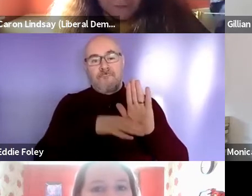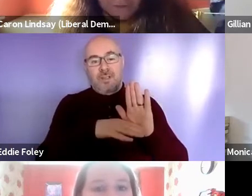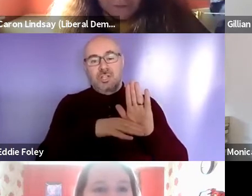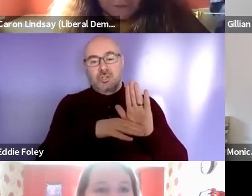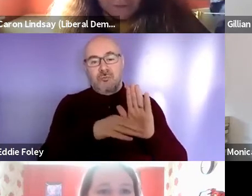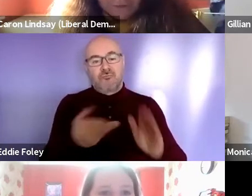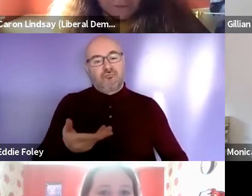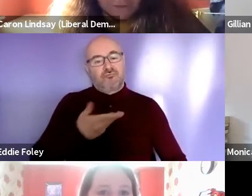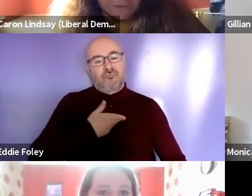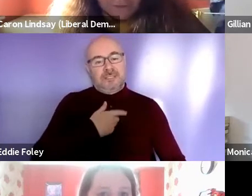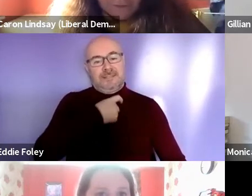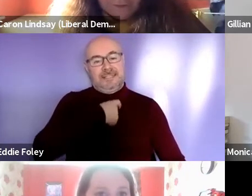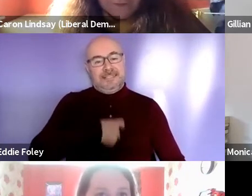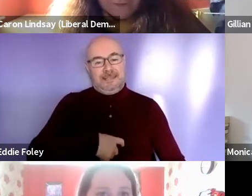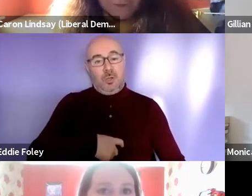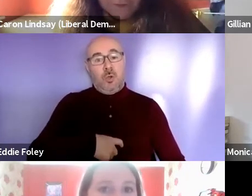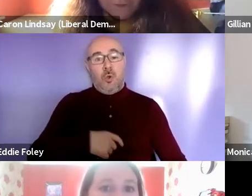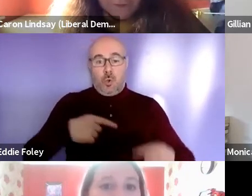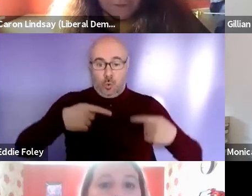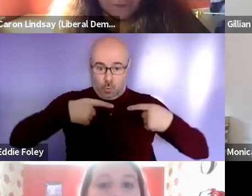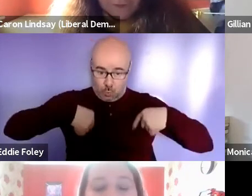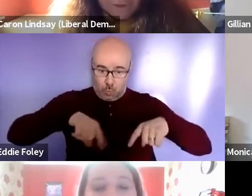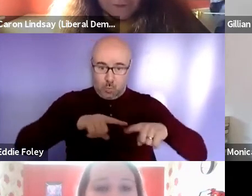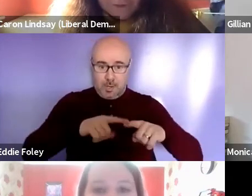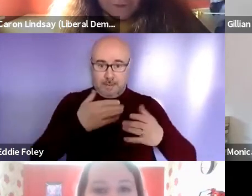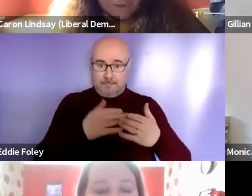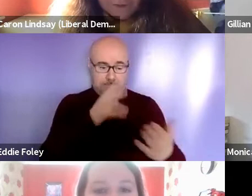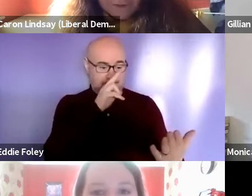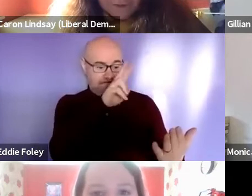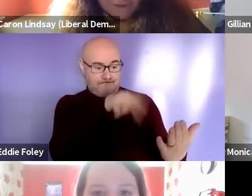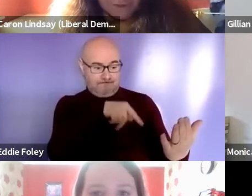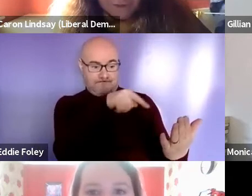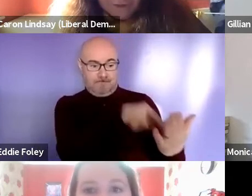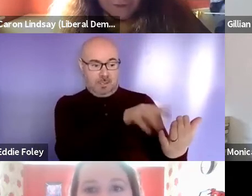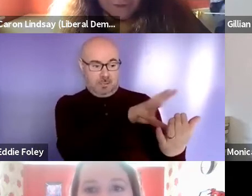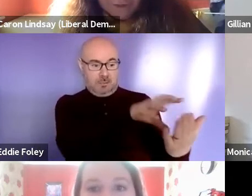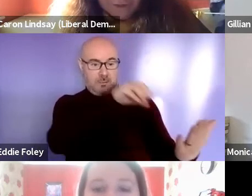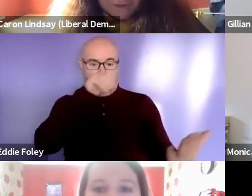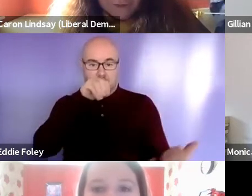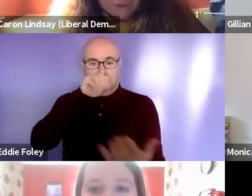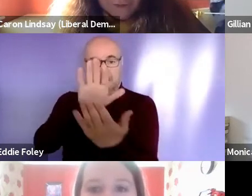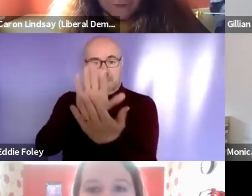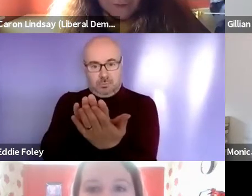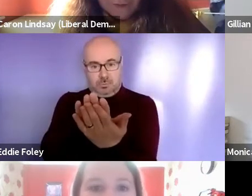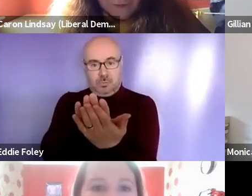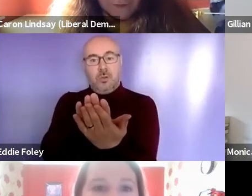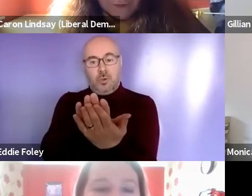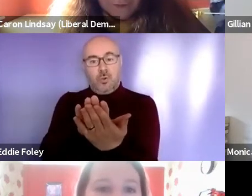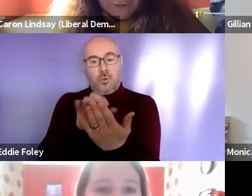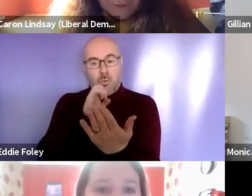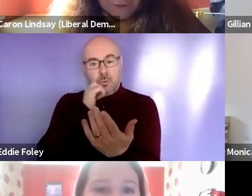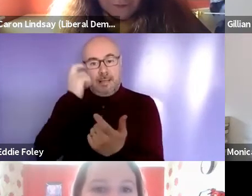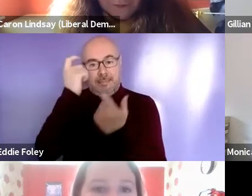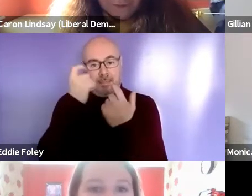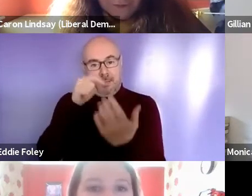Parliament in the form of a new human rights bill if re-elected. That includes a whole article on disability. I've got here section 2B reads